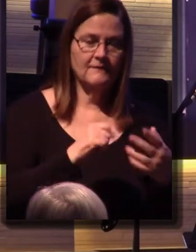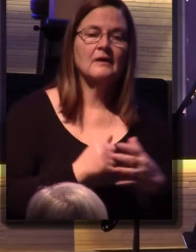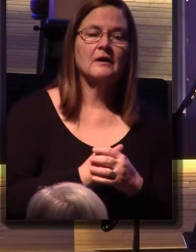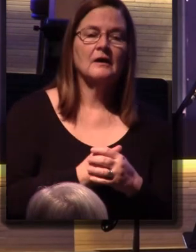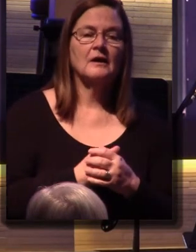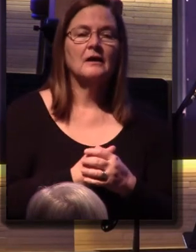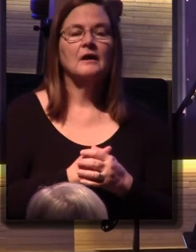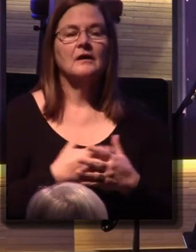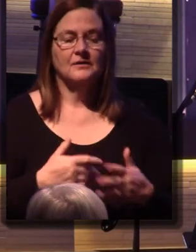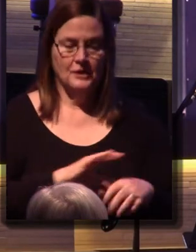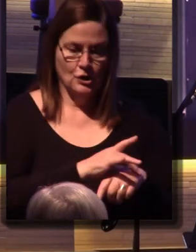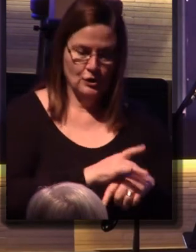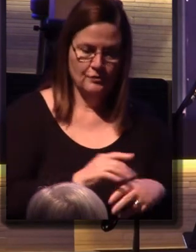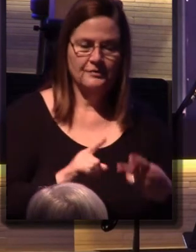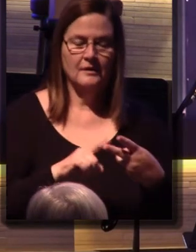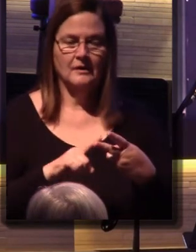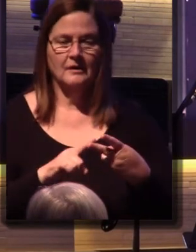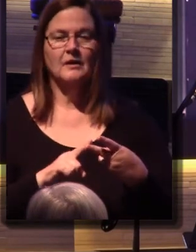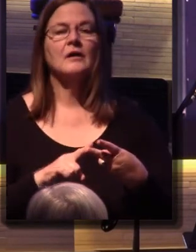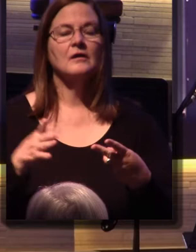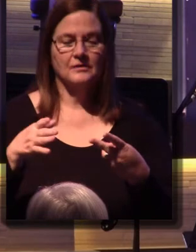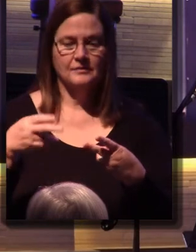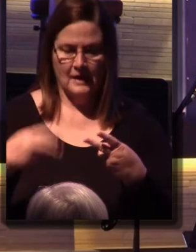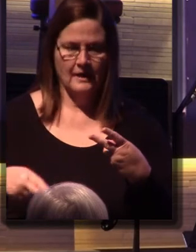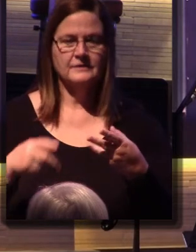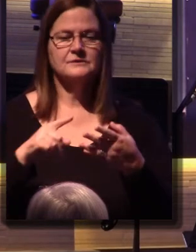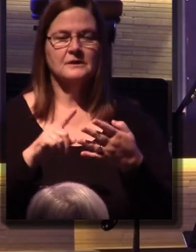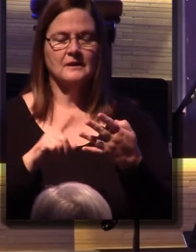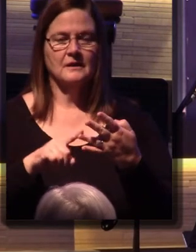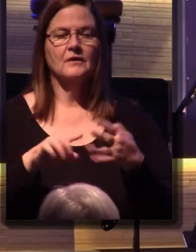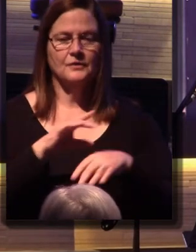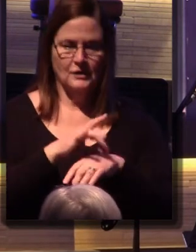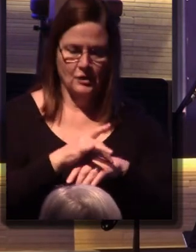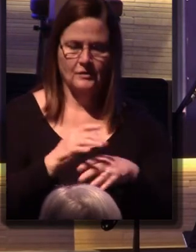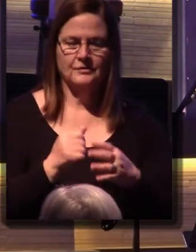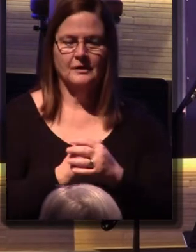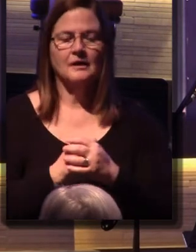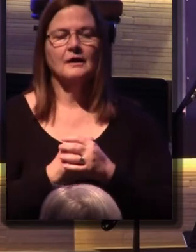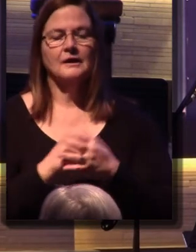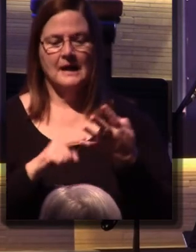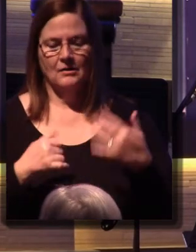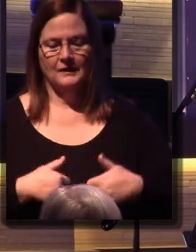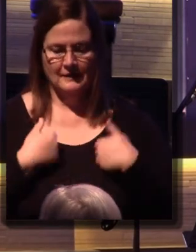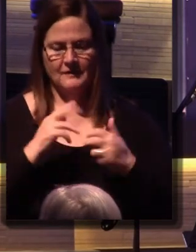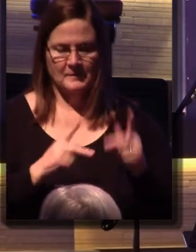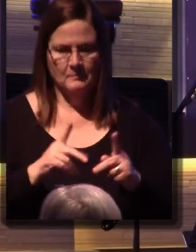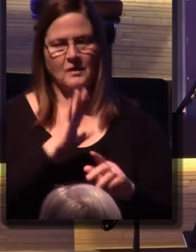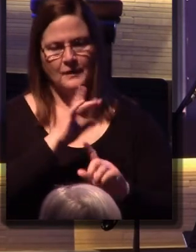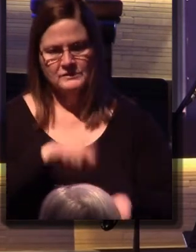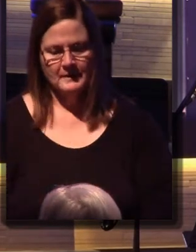we have the dead's response, we have heaven's response, and now we have the living's response. Those are who are living on the